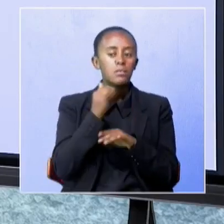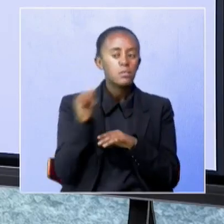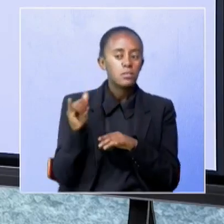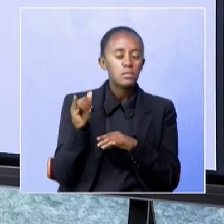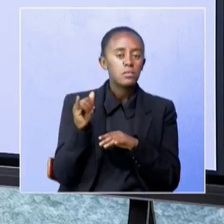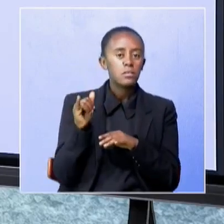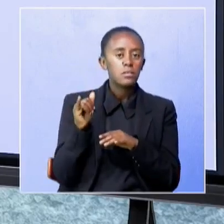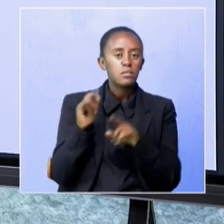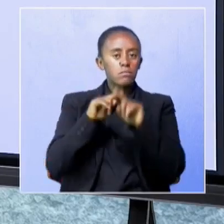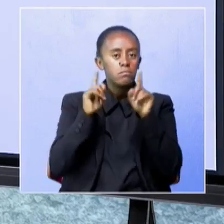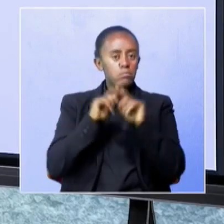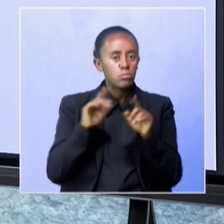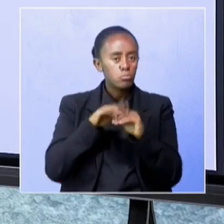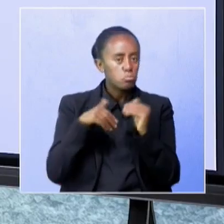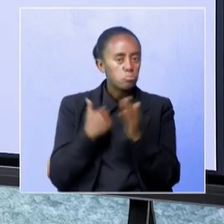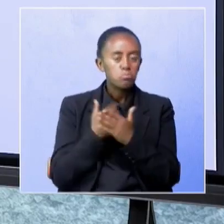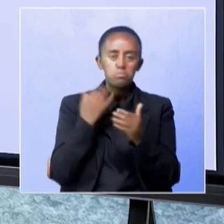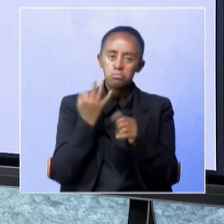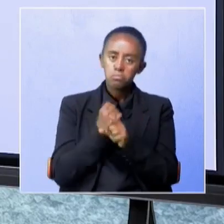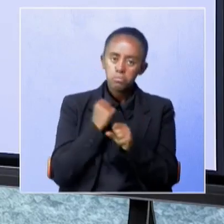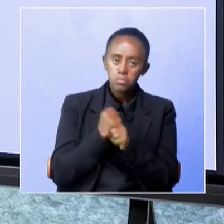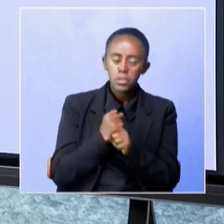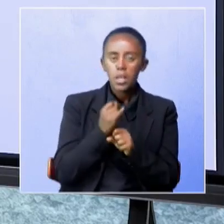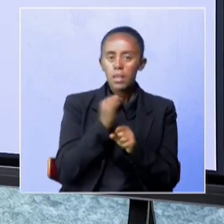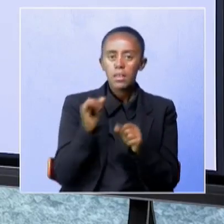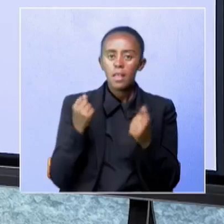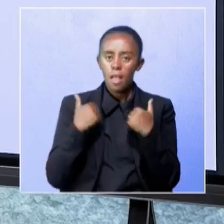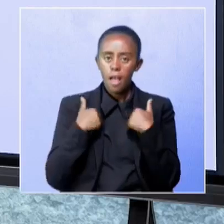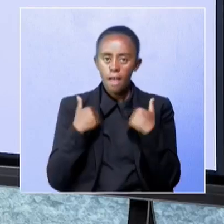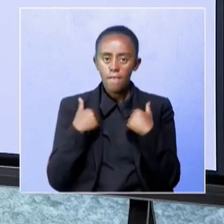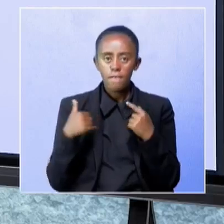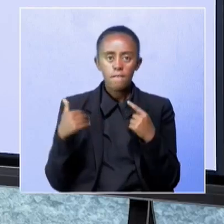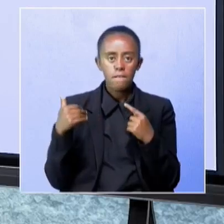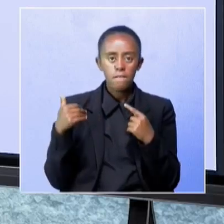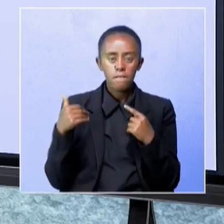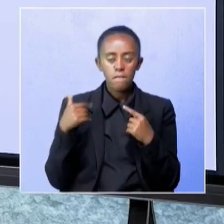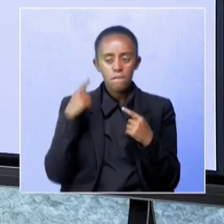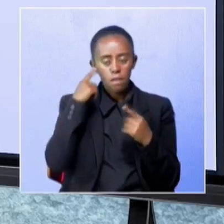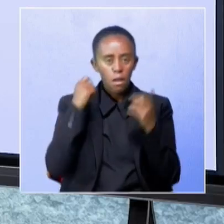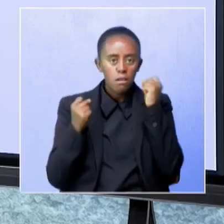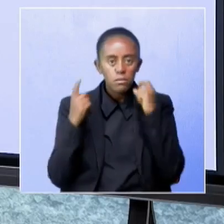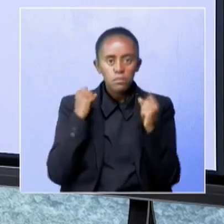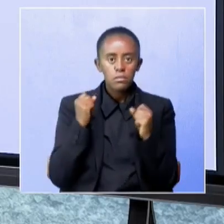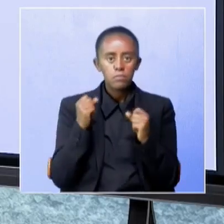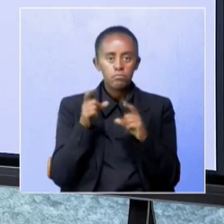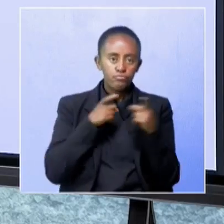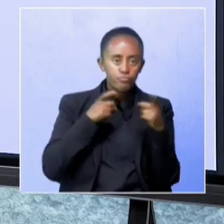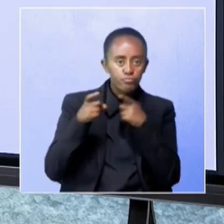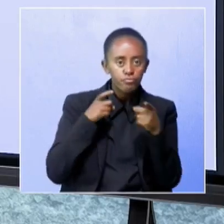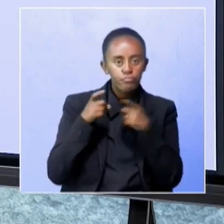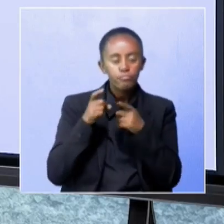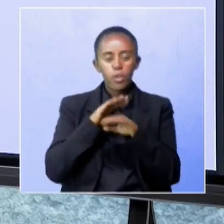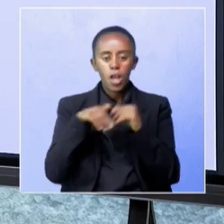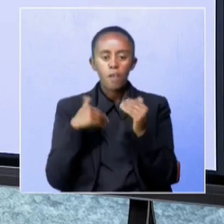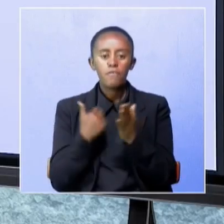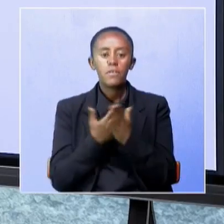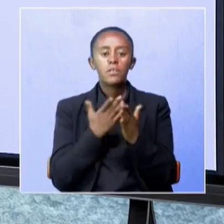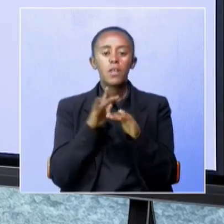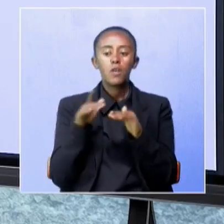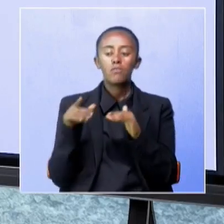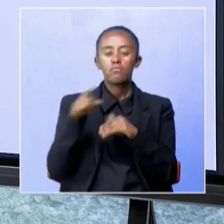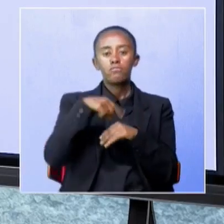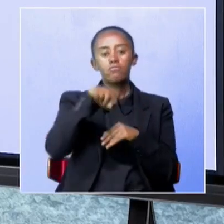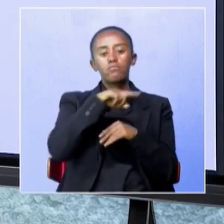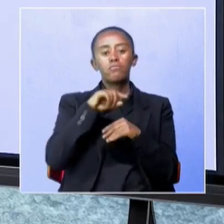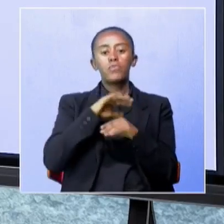doing really well for themselves, and they have a handle of the situations of everything that goes on in